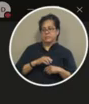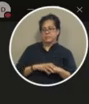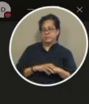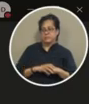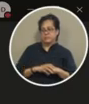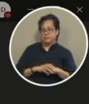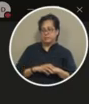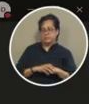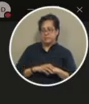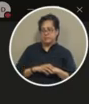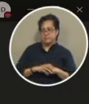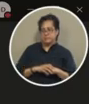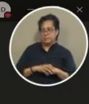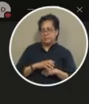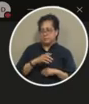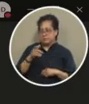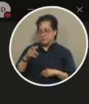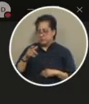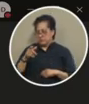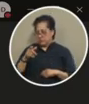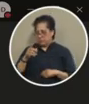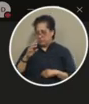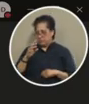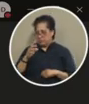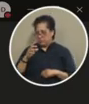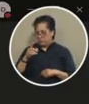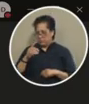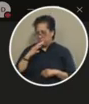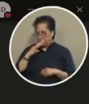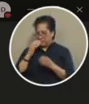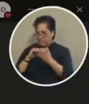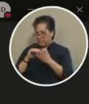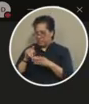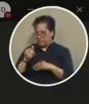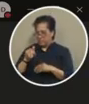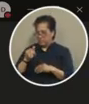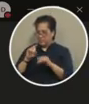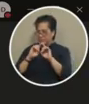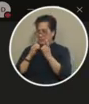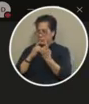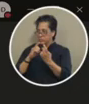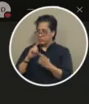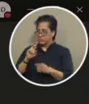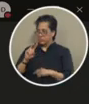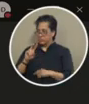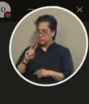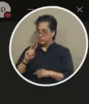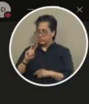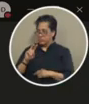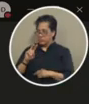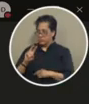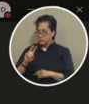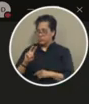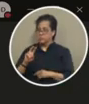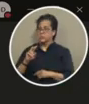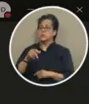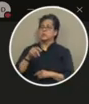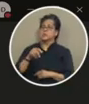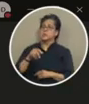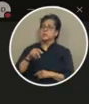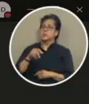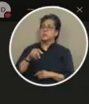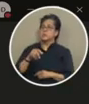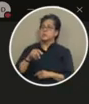Representative Anello, did you wish to speak again? Sorry, did Representative Hernandez is not going to